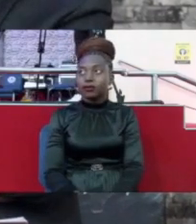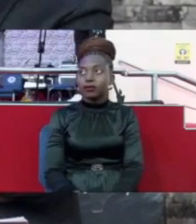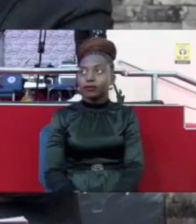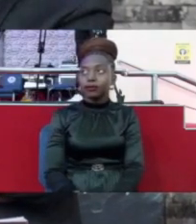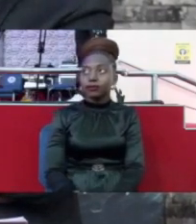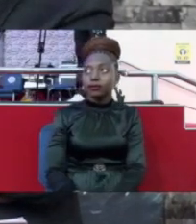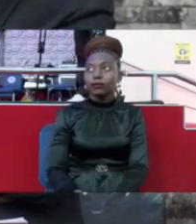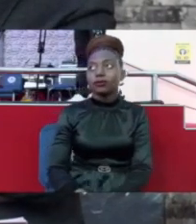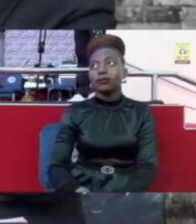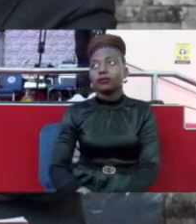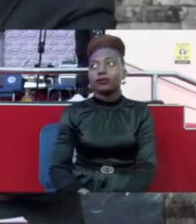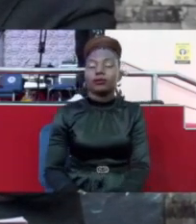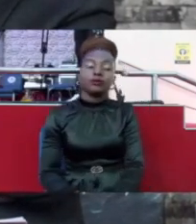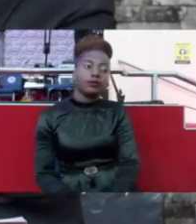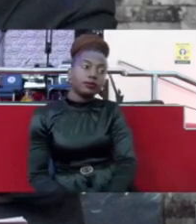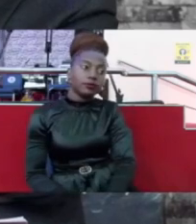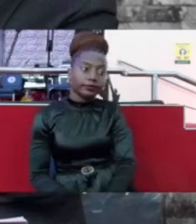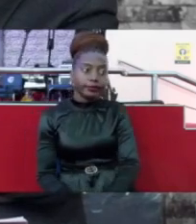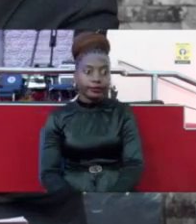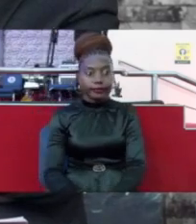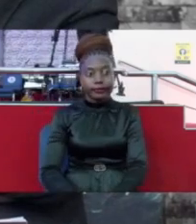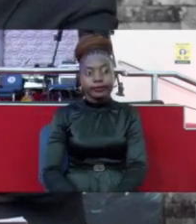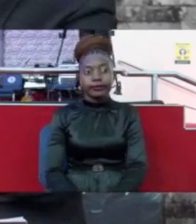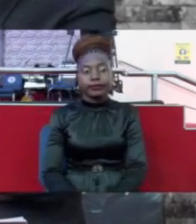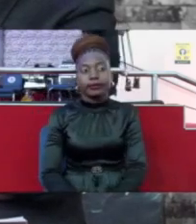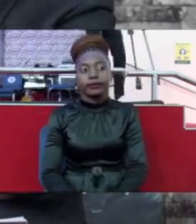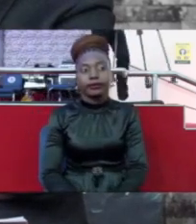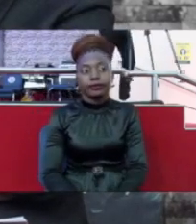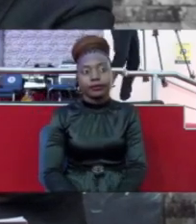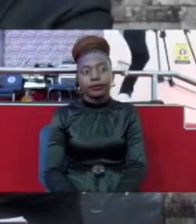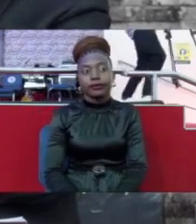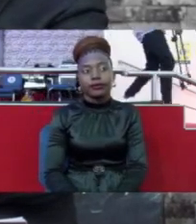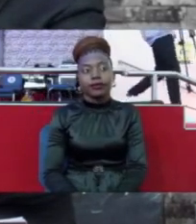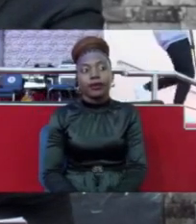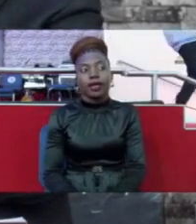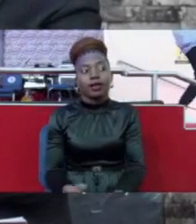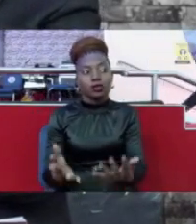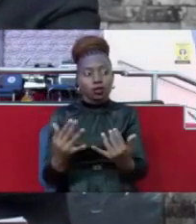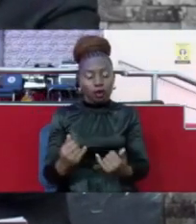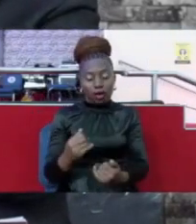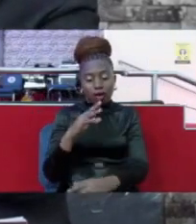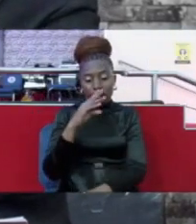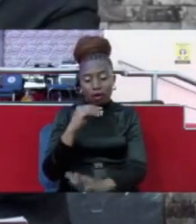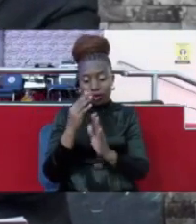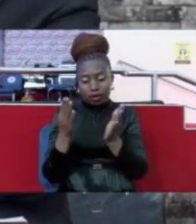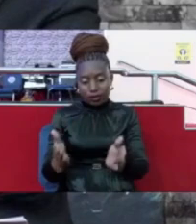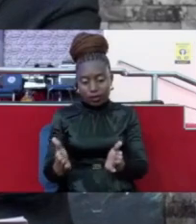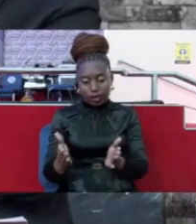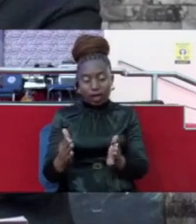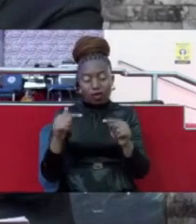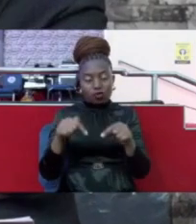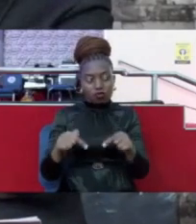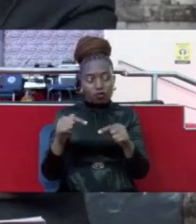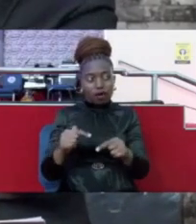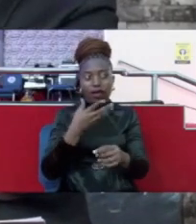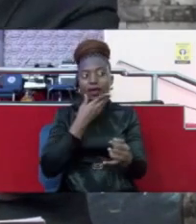it's my great honor to introduce to you their speaker of today, my husband, Dr. Ron Clark. Ni heshima yangu